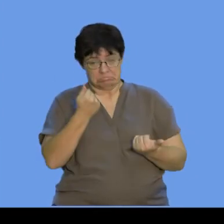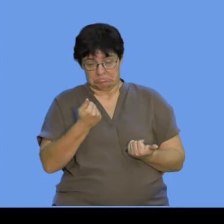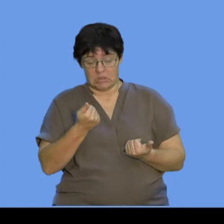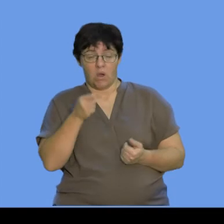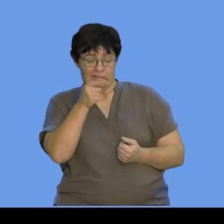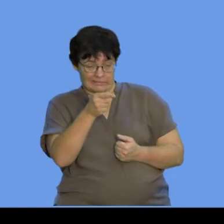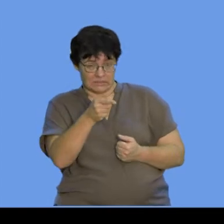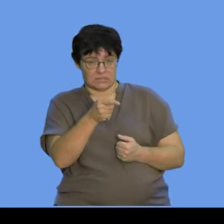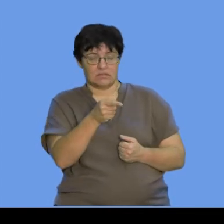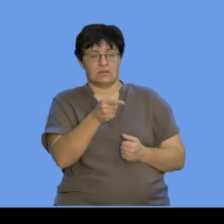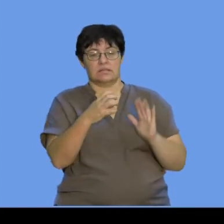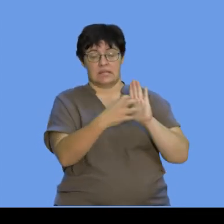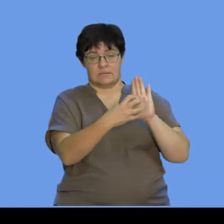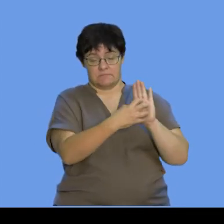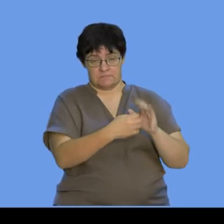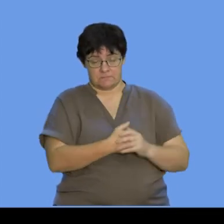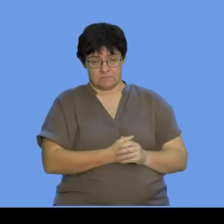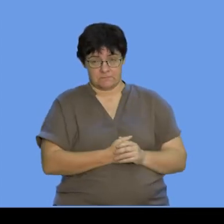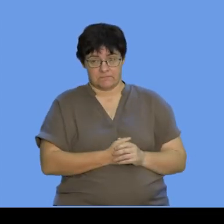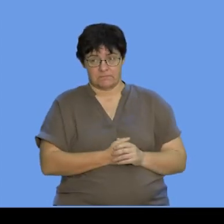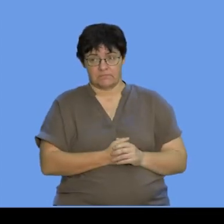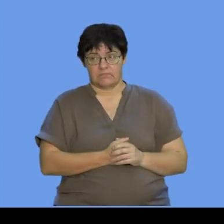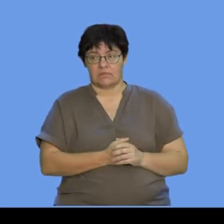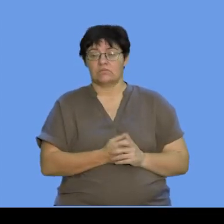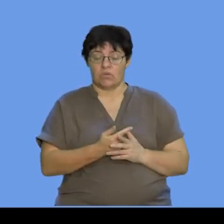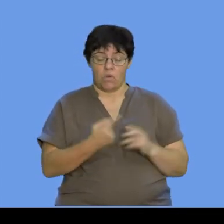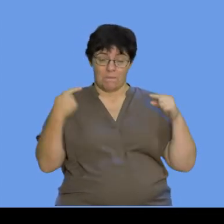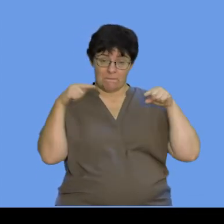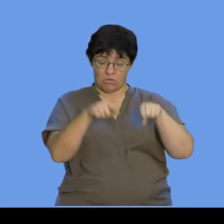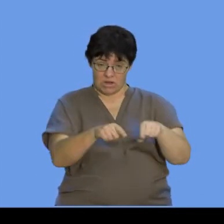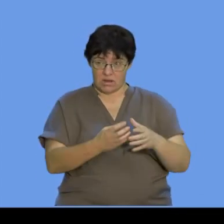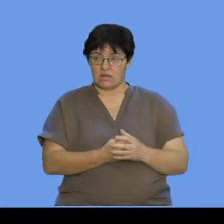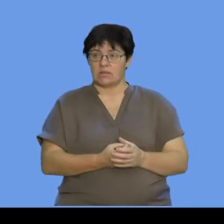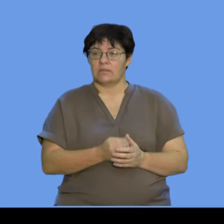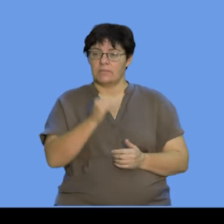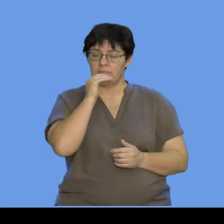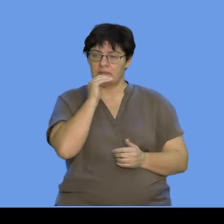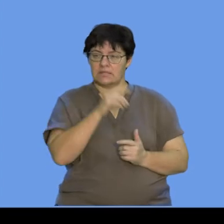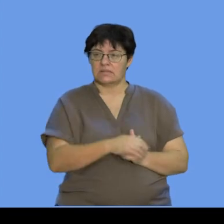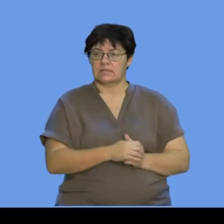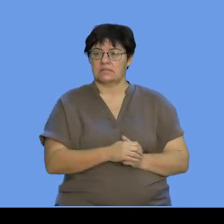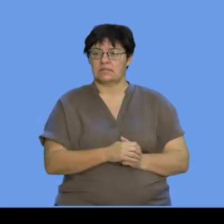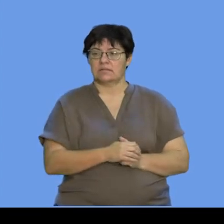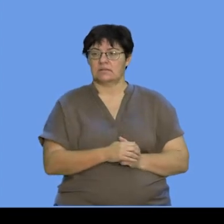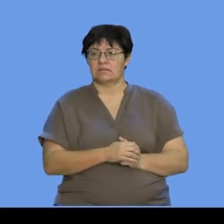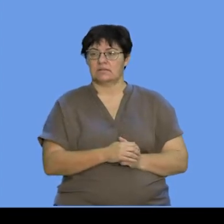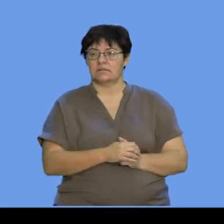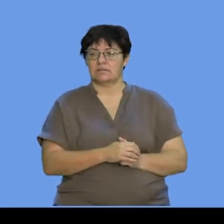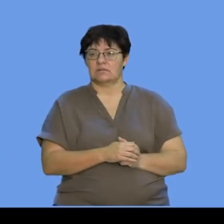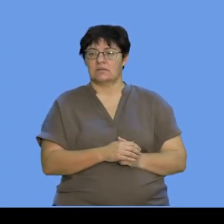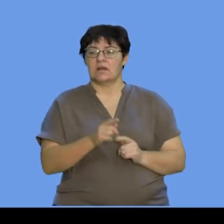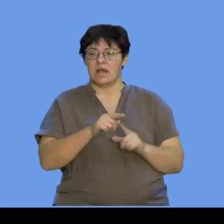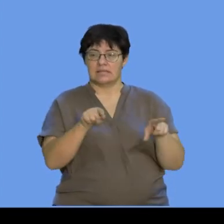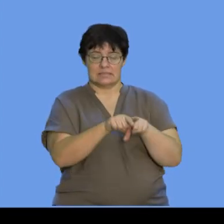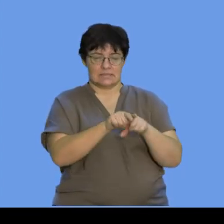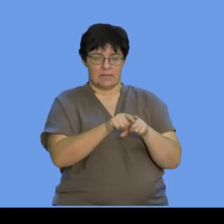not know on this particular diagram, right? So since these are parallel lines, it makes this to also have